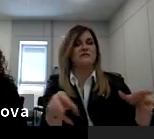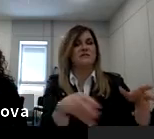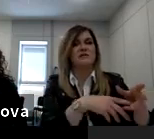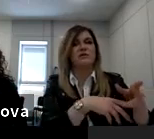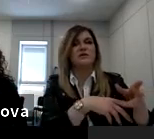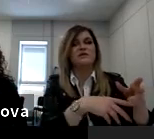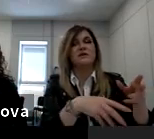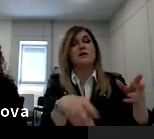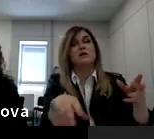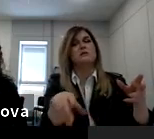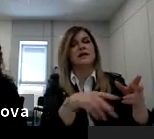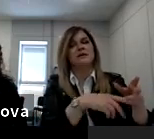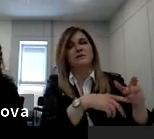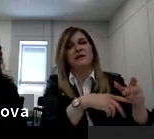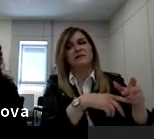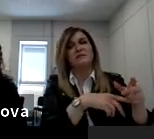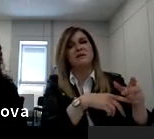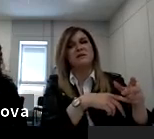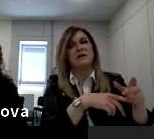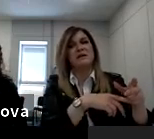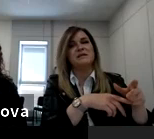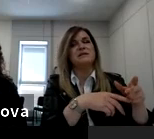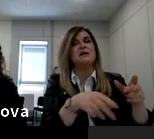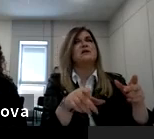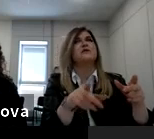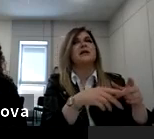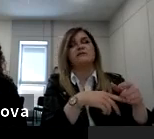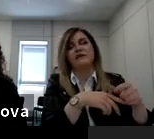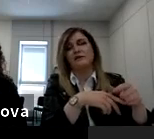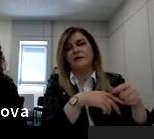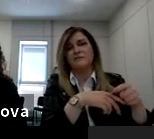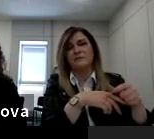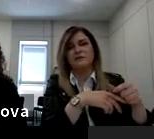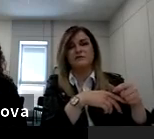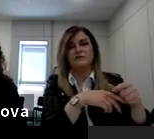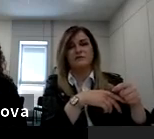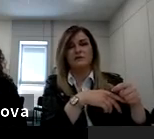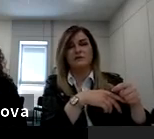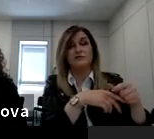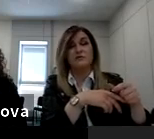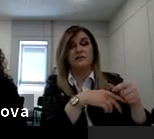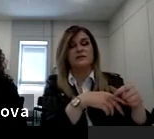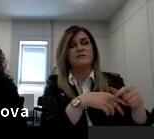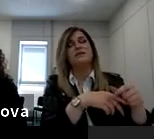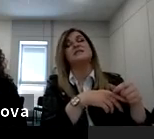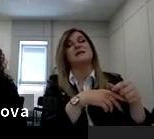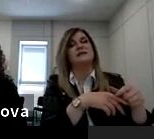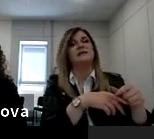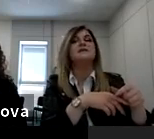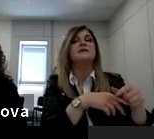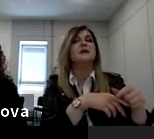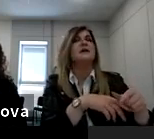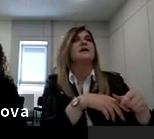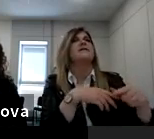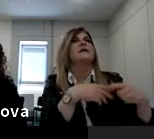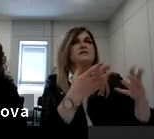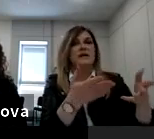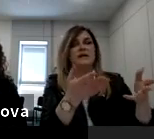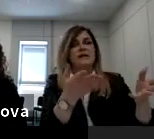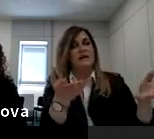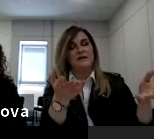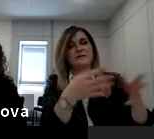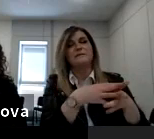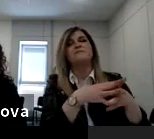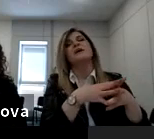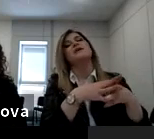will have many boxes, you will have many dynamic spaces, you'll have very expensive control system. It is not needed. That's